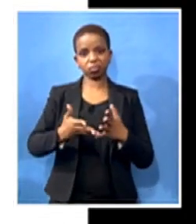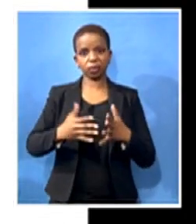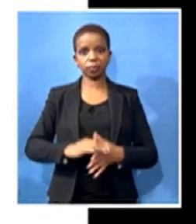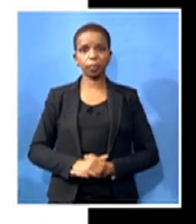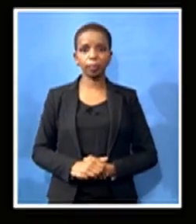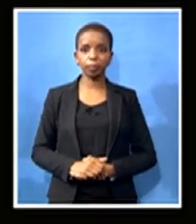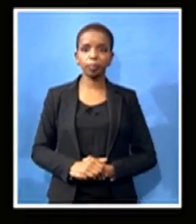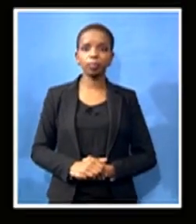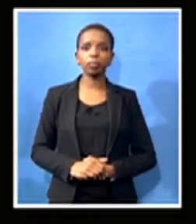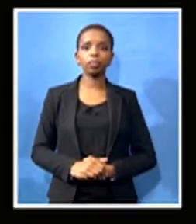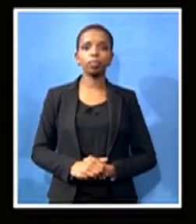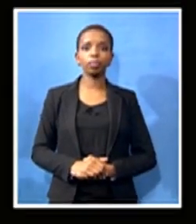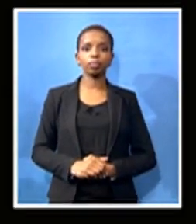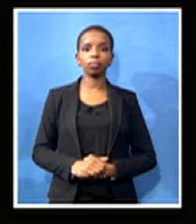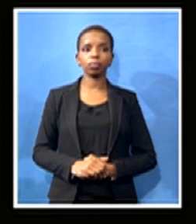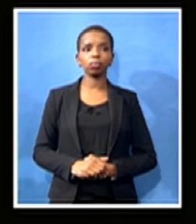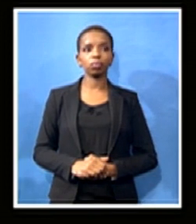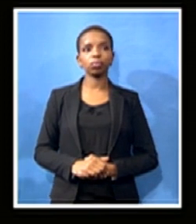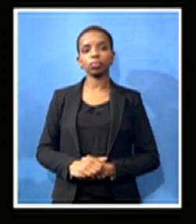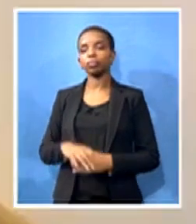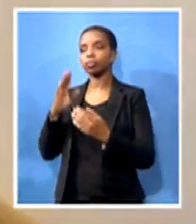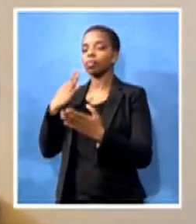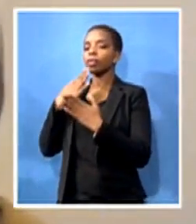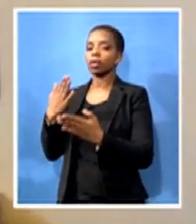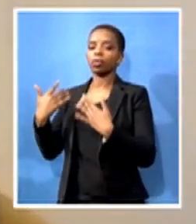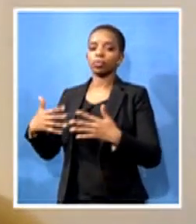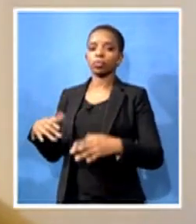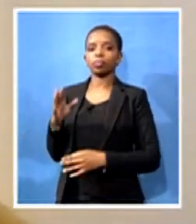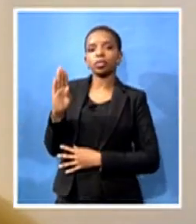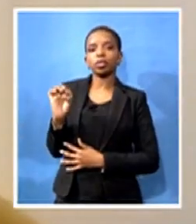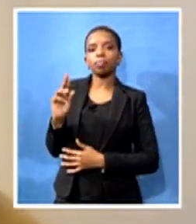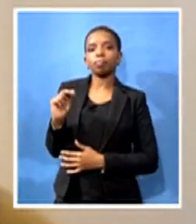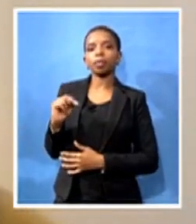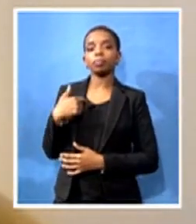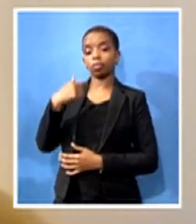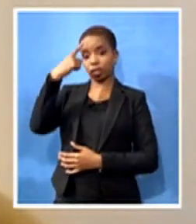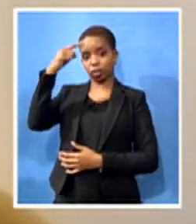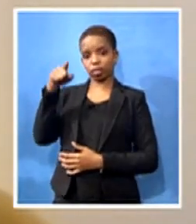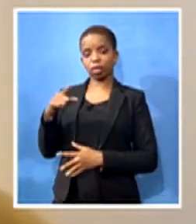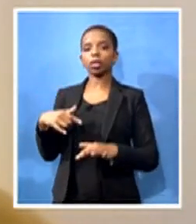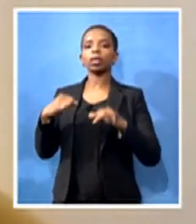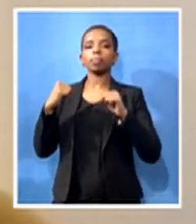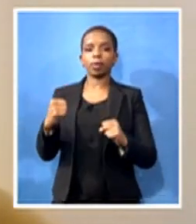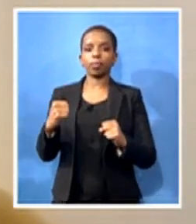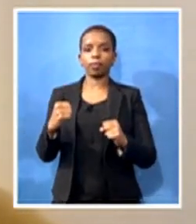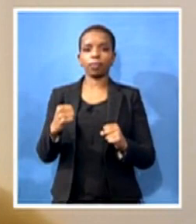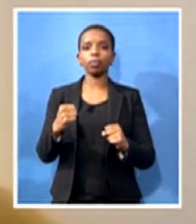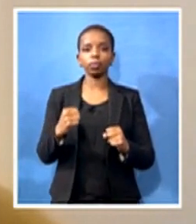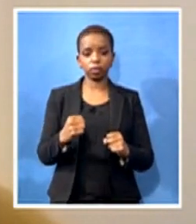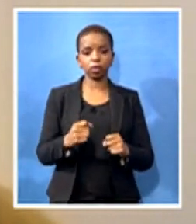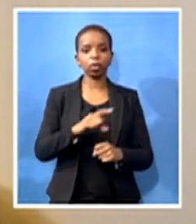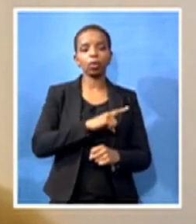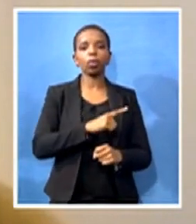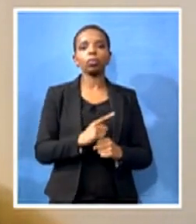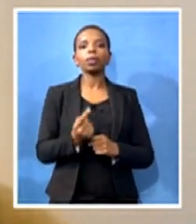Thanks very much, Ben. And I think that was particularly powerful to end off with those quotations there that give some of the